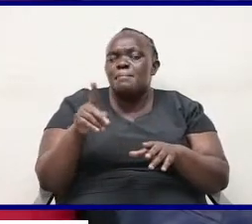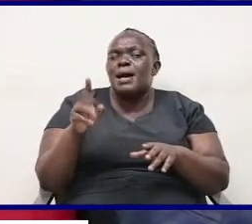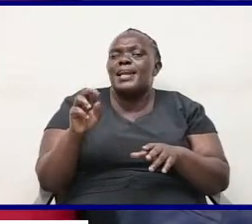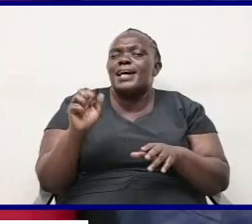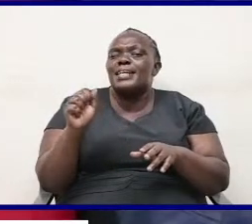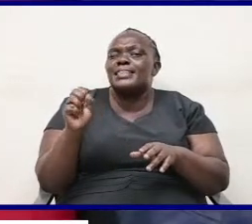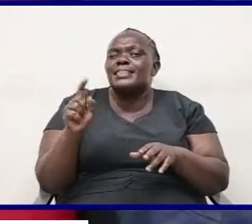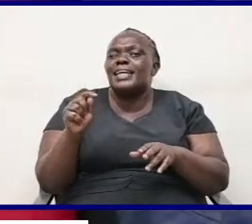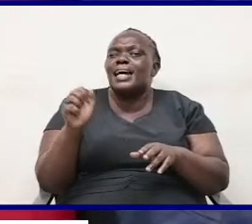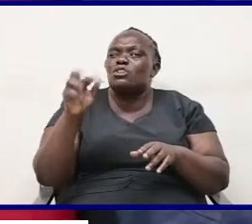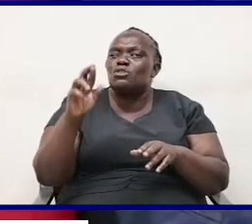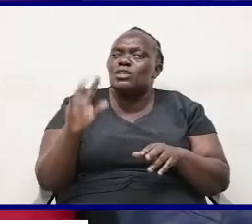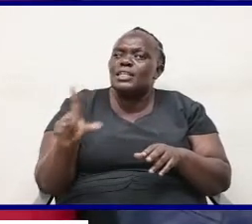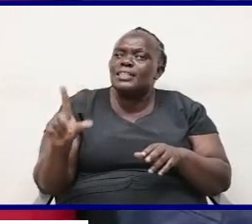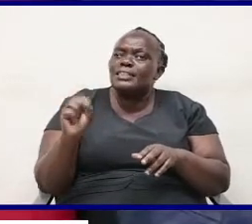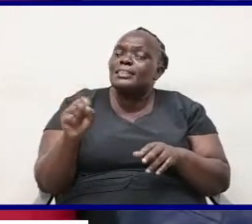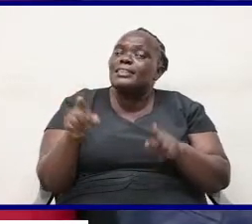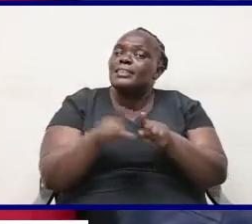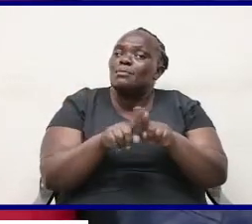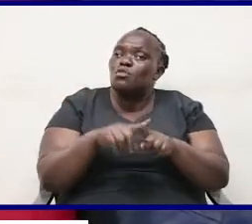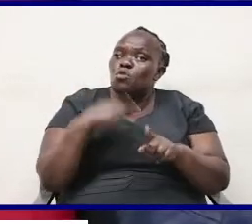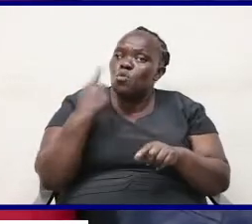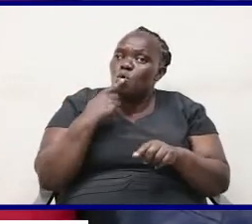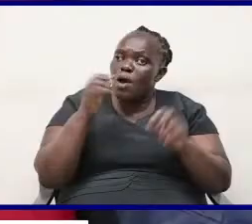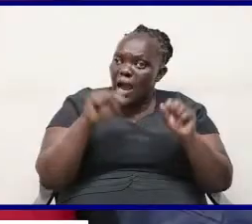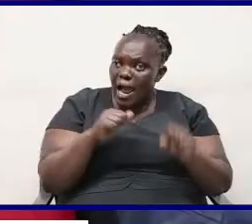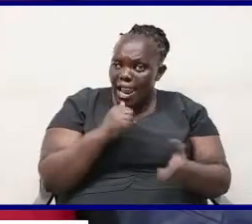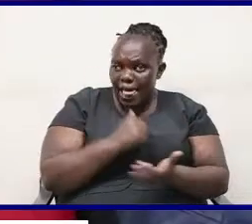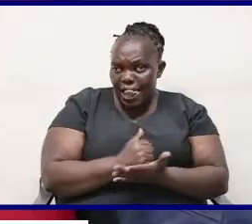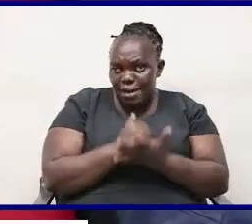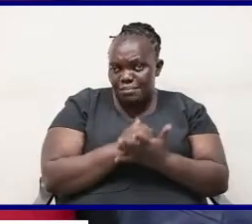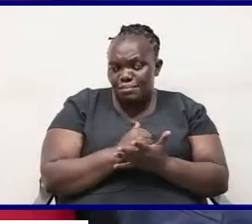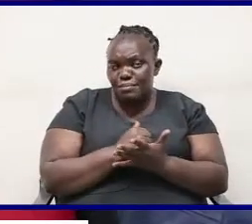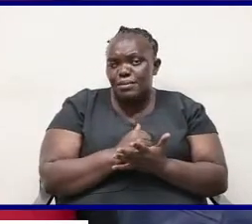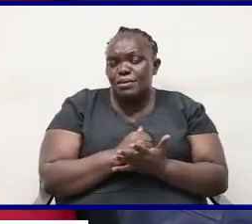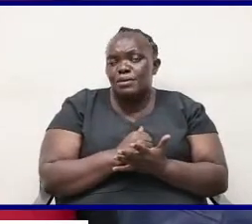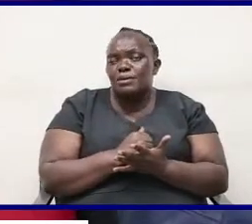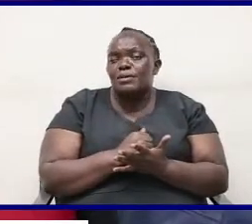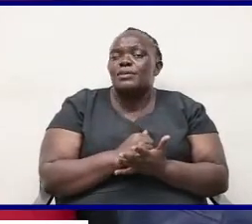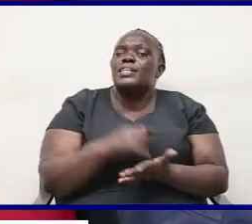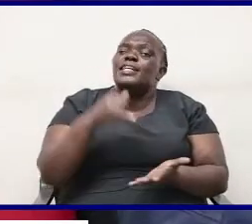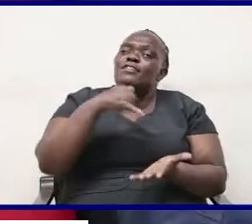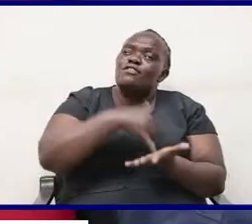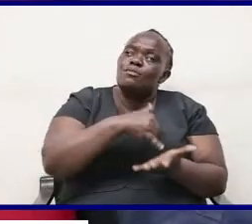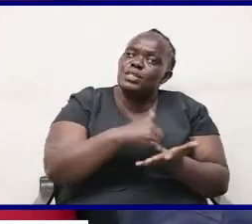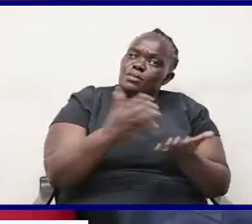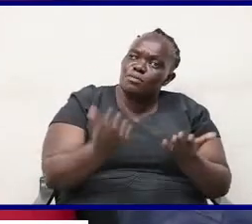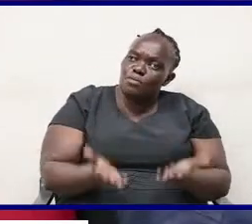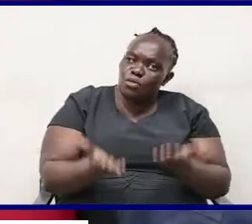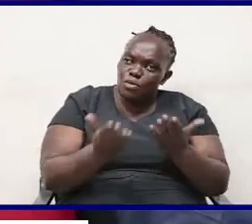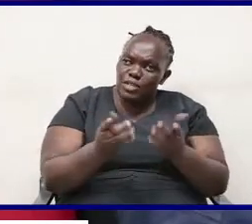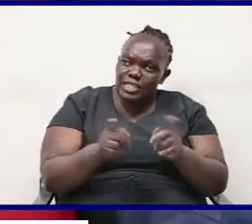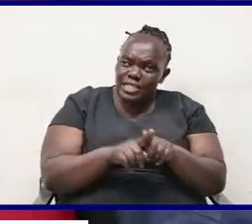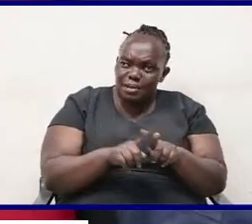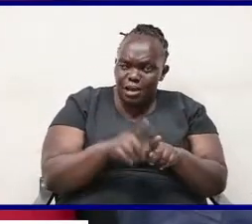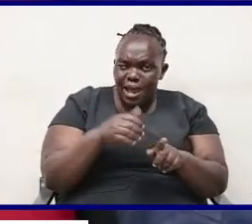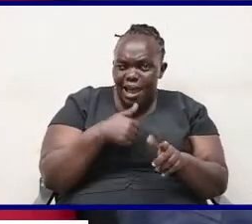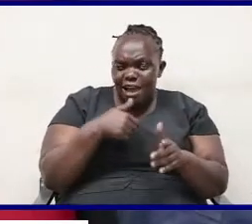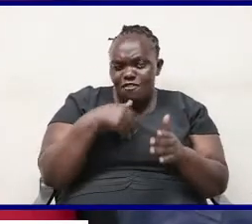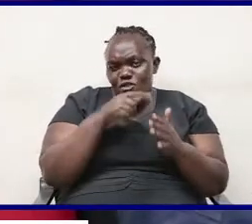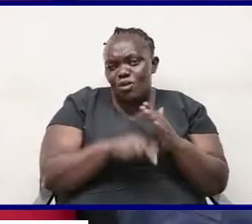parastatal, and then we also have those that can also help you in terms of investment promotion, where we have